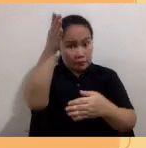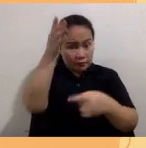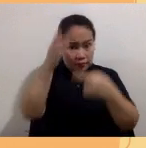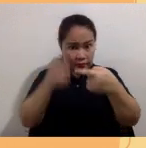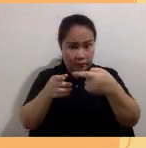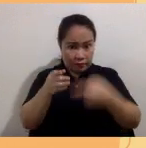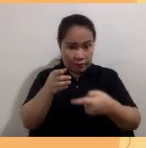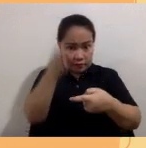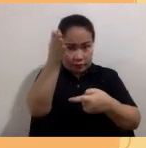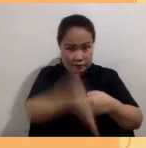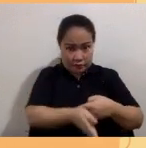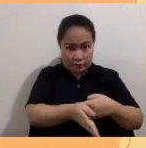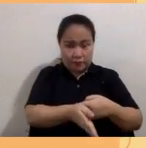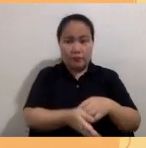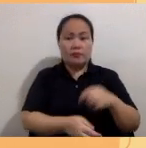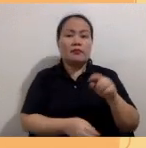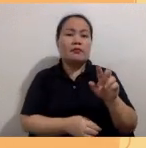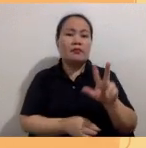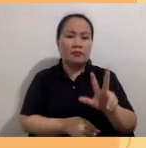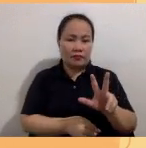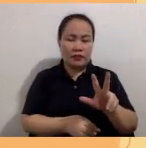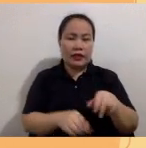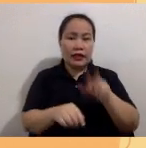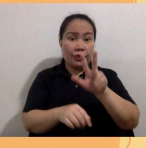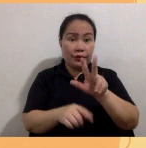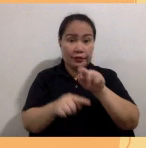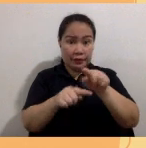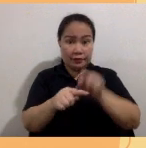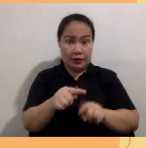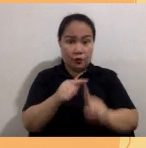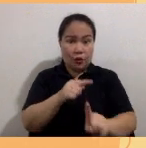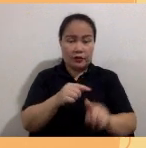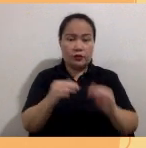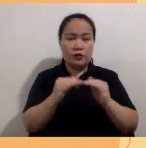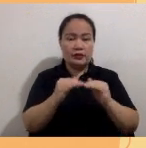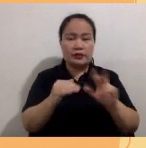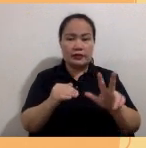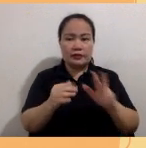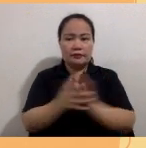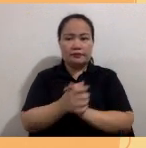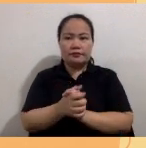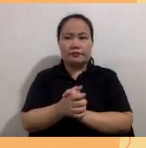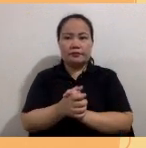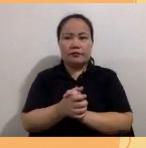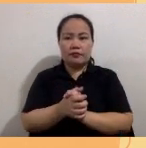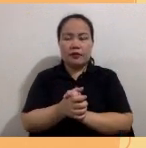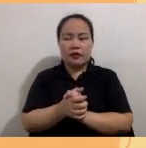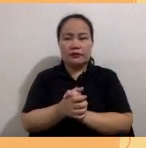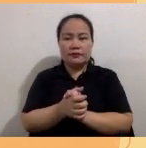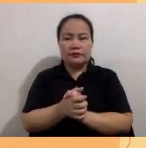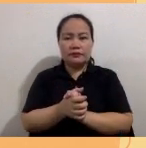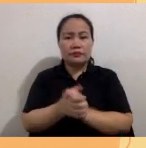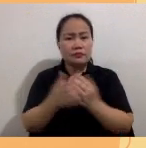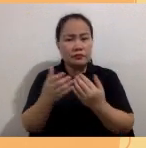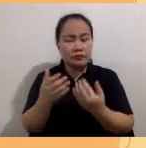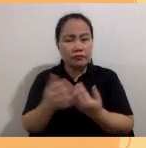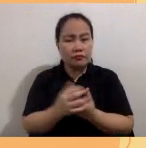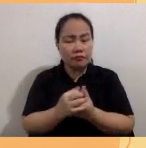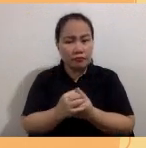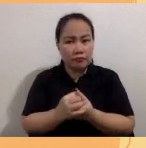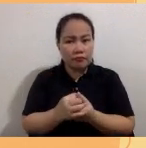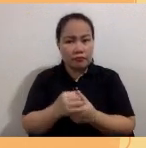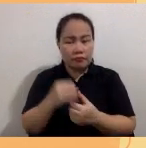negative 1. So, we will have positive 3. So, ito yung case na kapag given yung dalawang